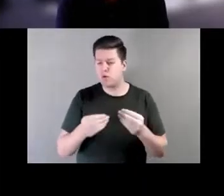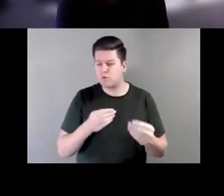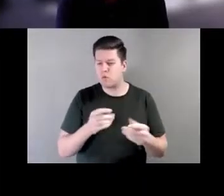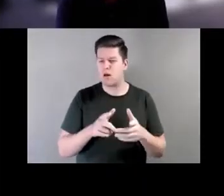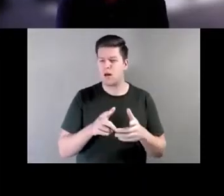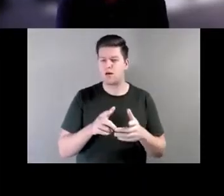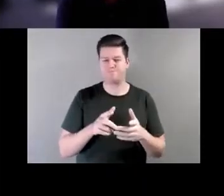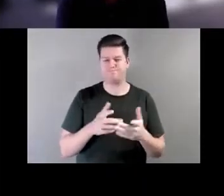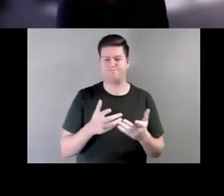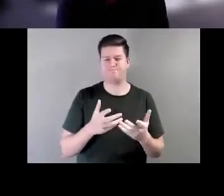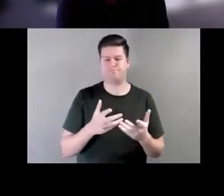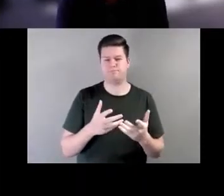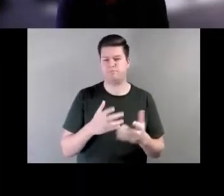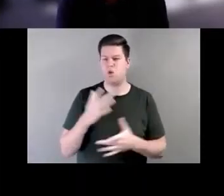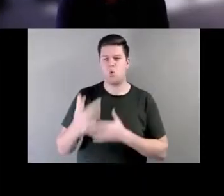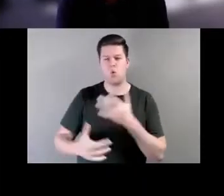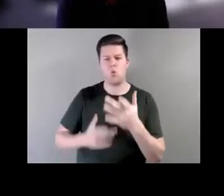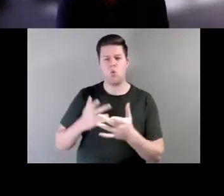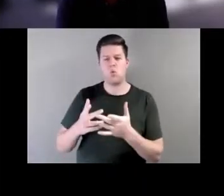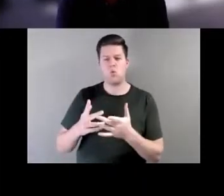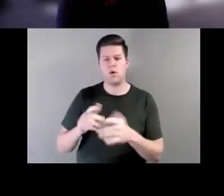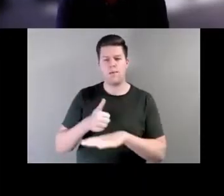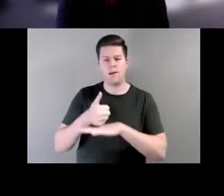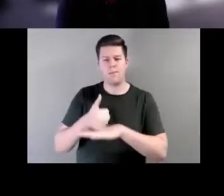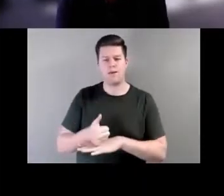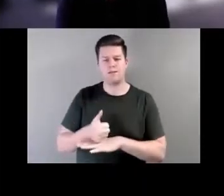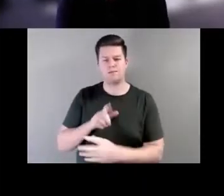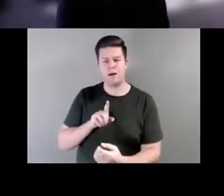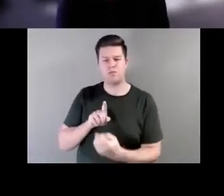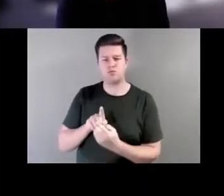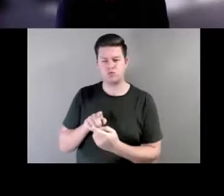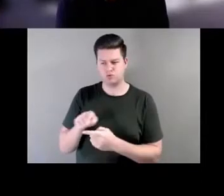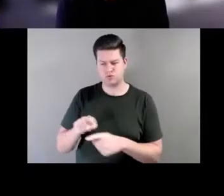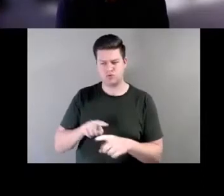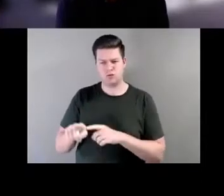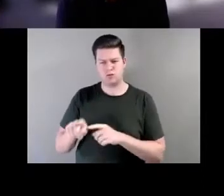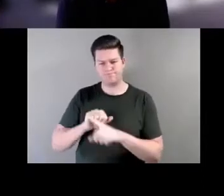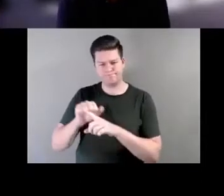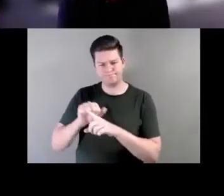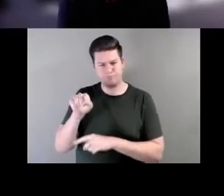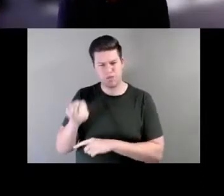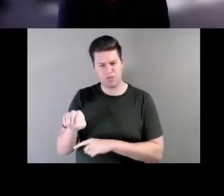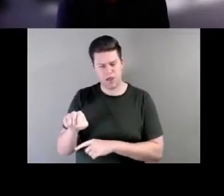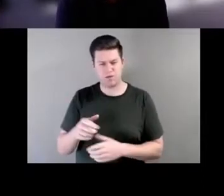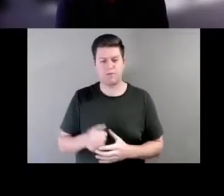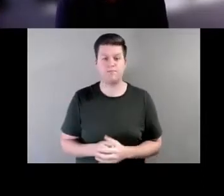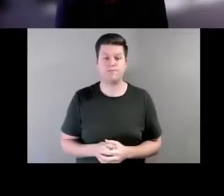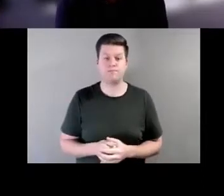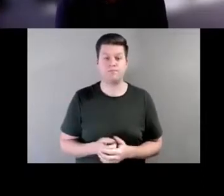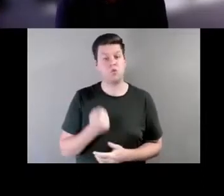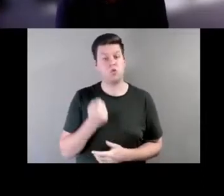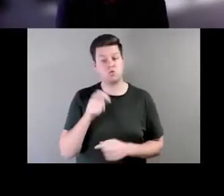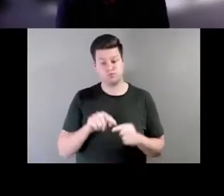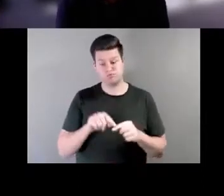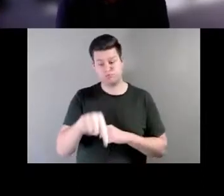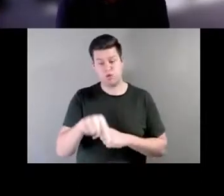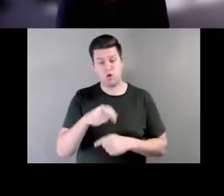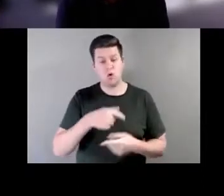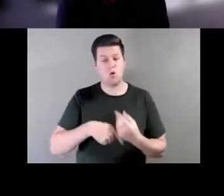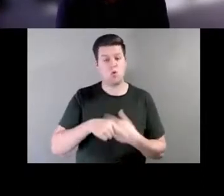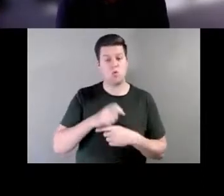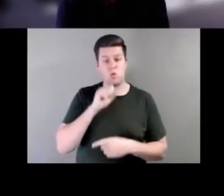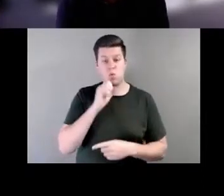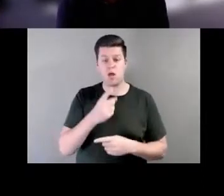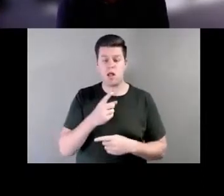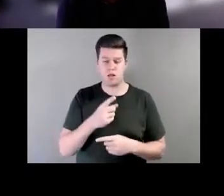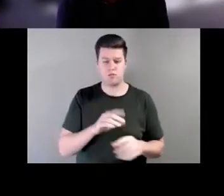app and the web-based approach to this. We're very soon going to move into limited user